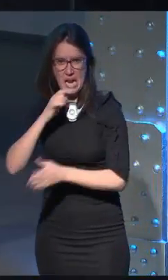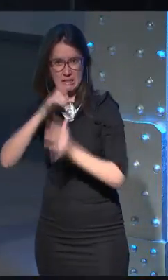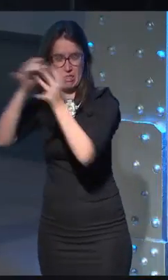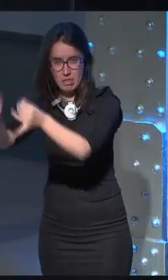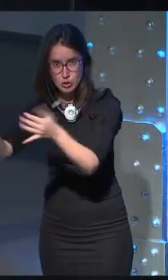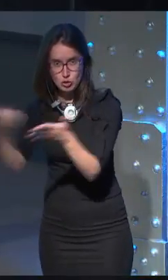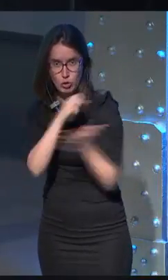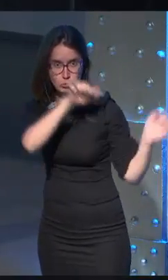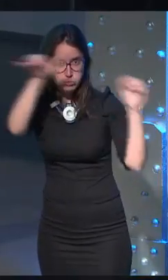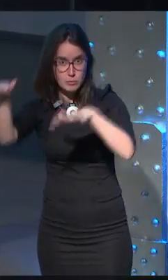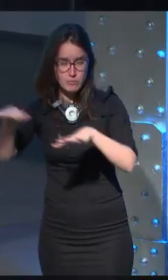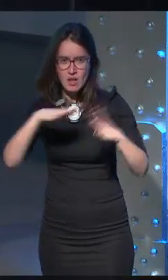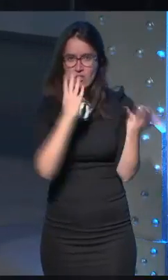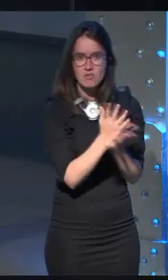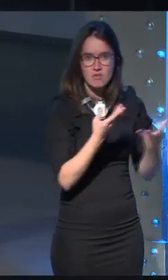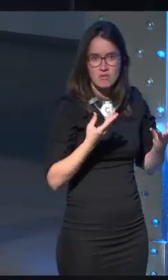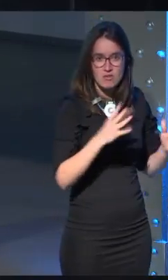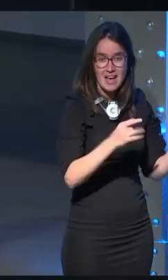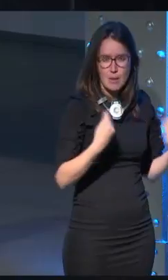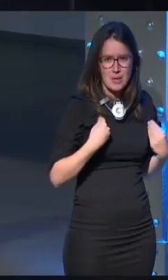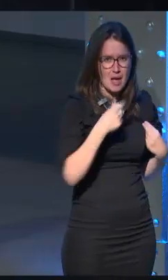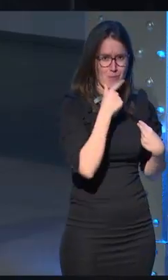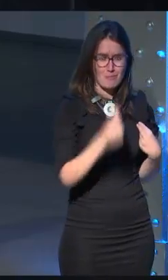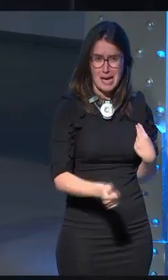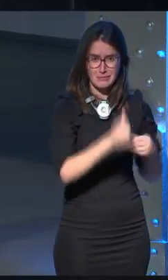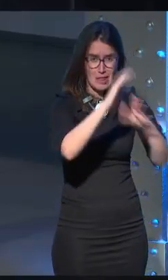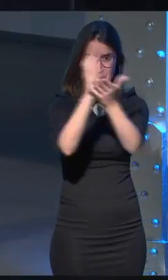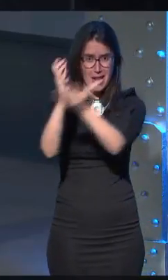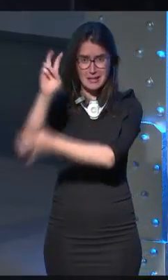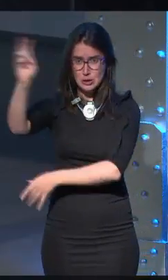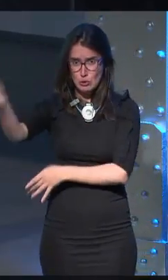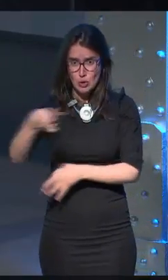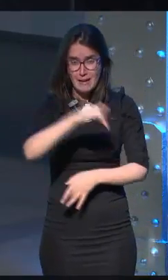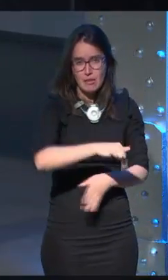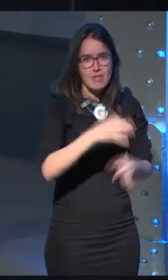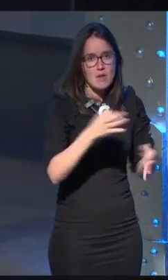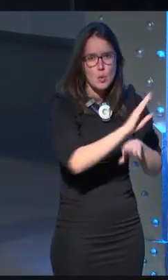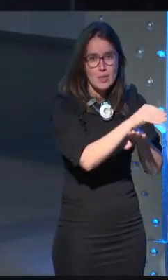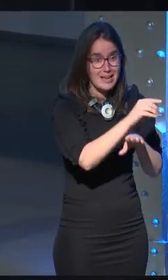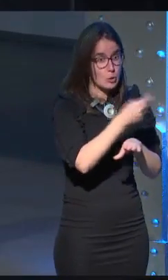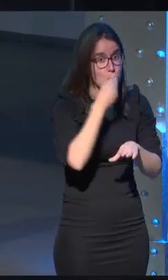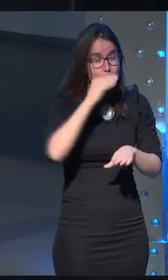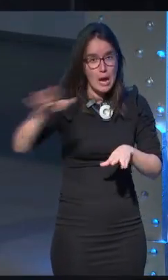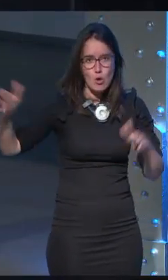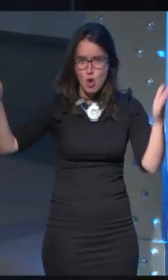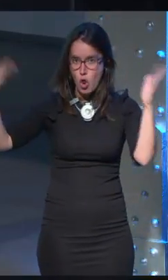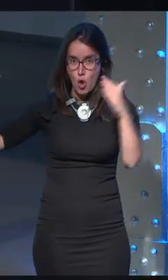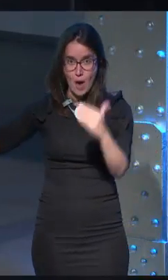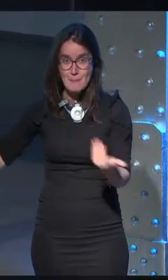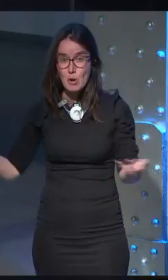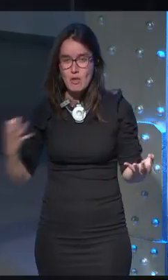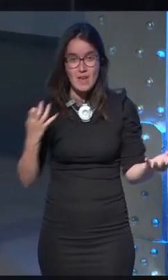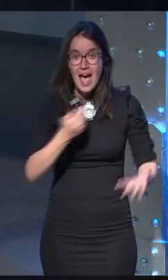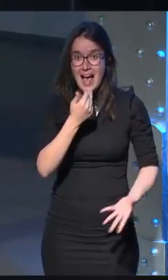we need to take care of this planet. We're never going to find anything better than this. But we have to act,